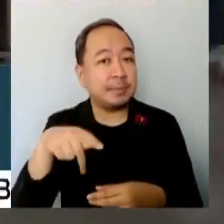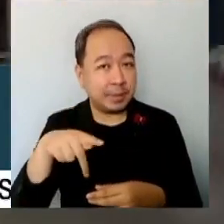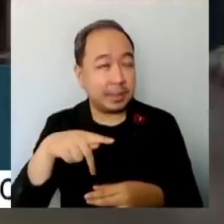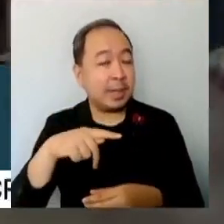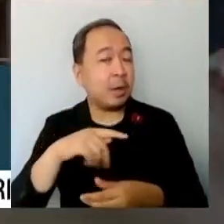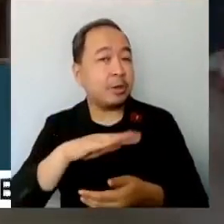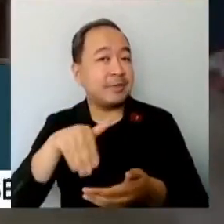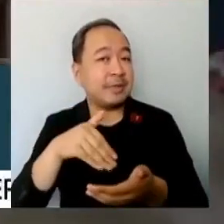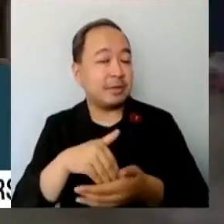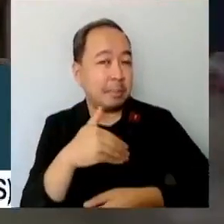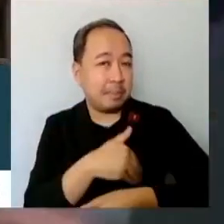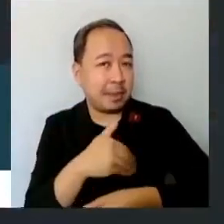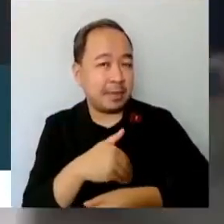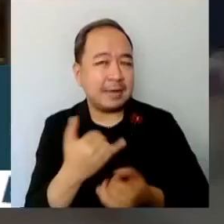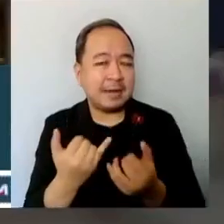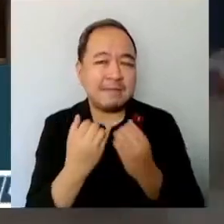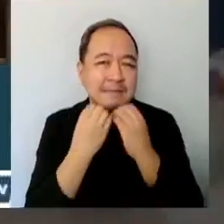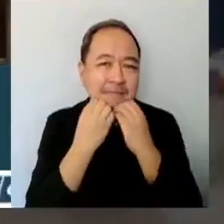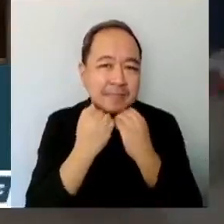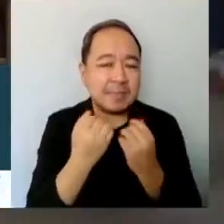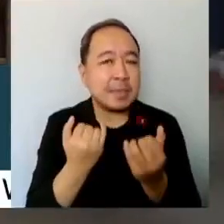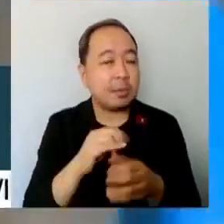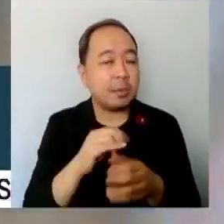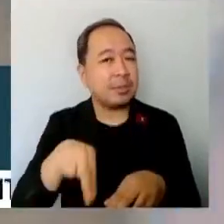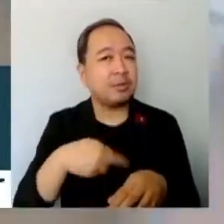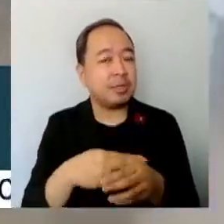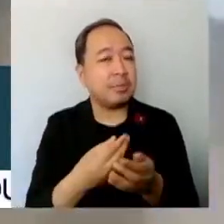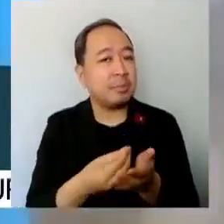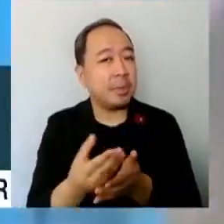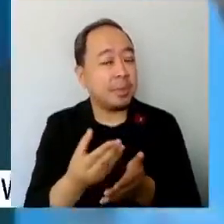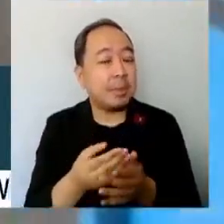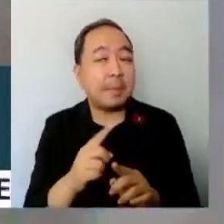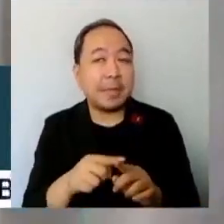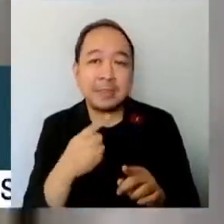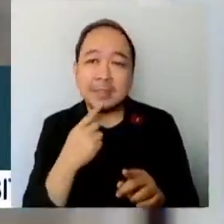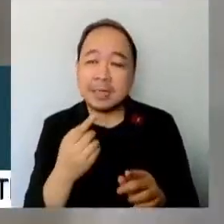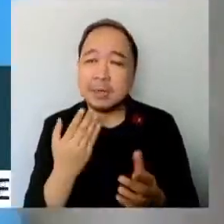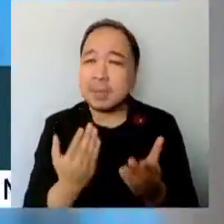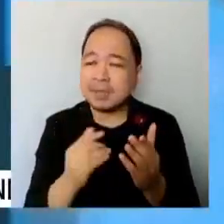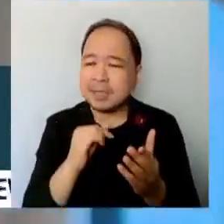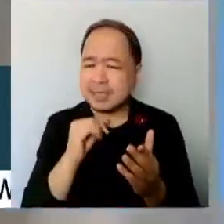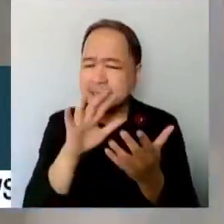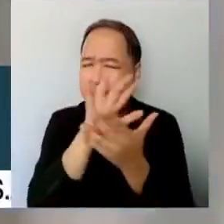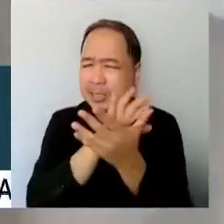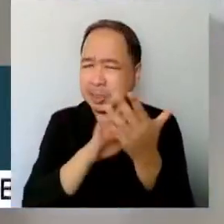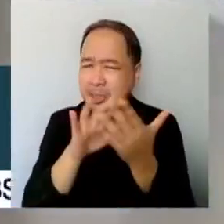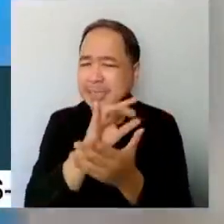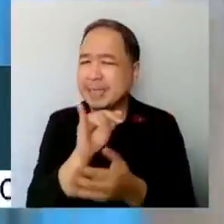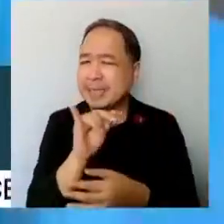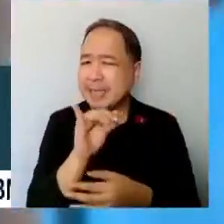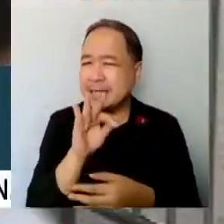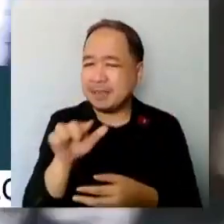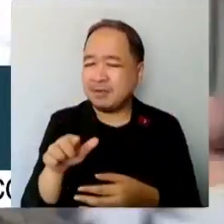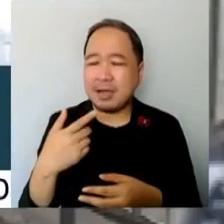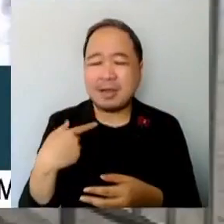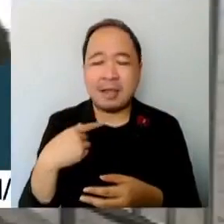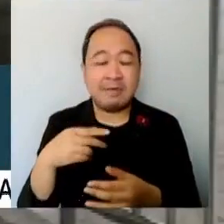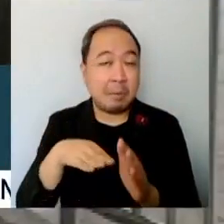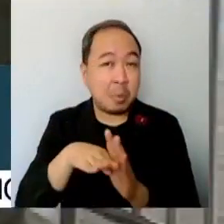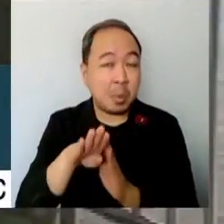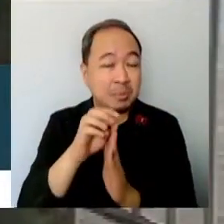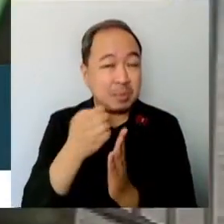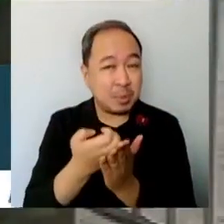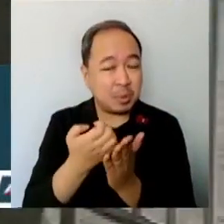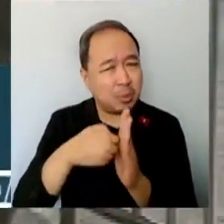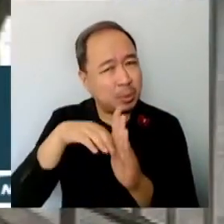tightening. National statistician Dennis Mapa, however, says it is unclear if inflation will decelerate further, noting the difference between